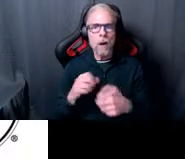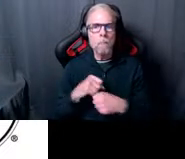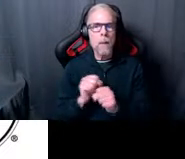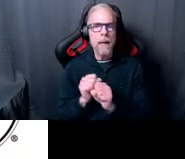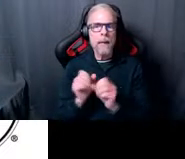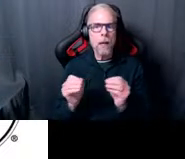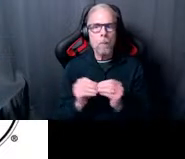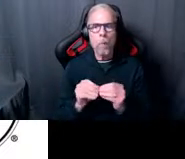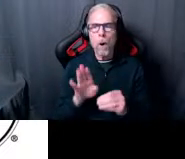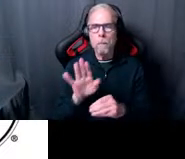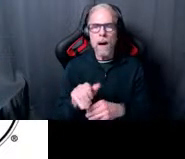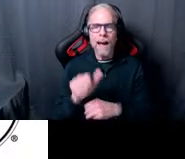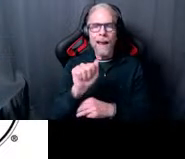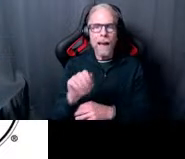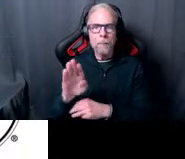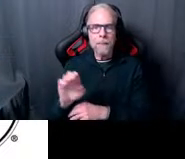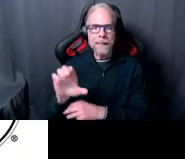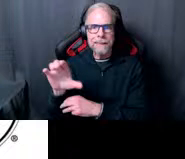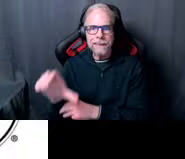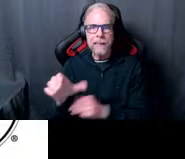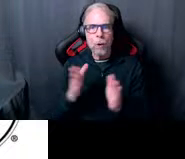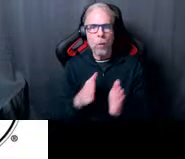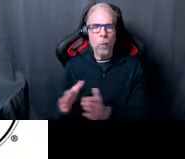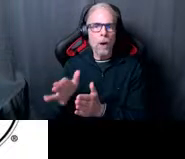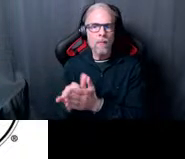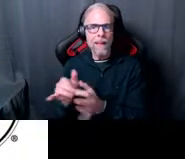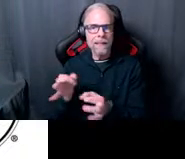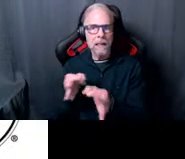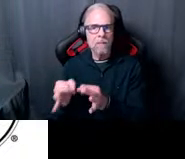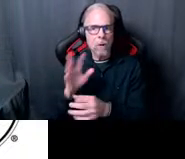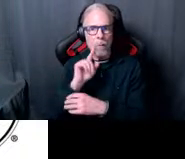alphabetical, so those definitions will be further down the page.